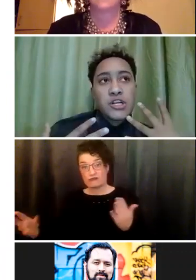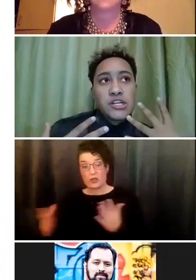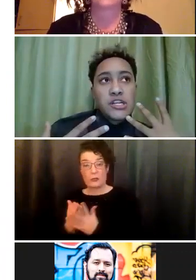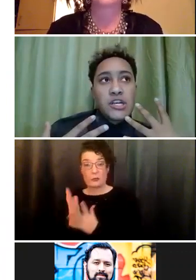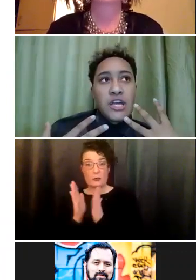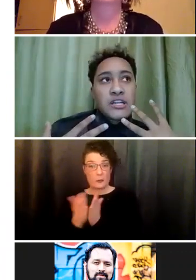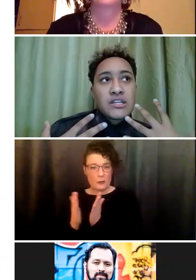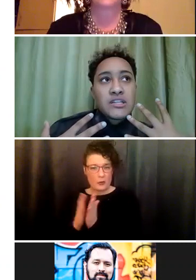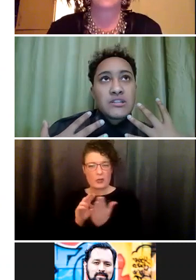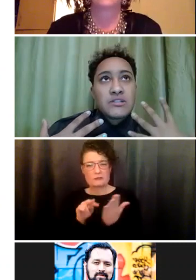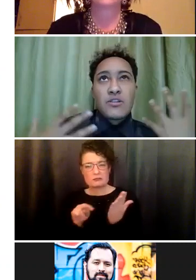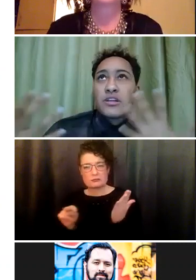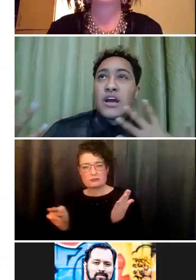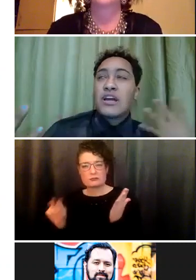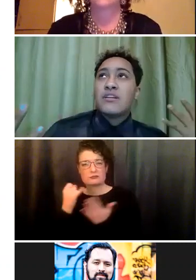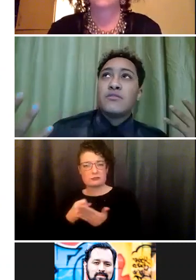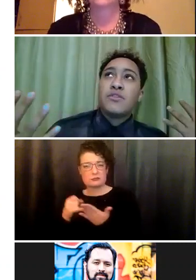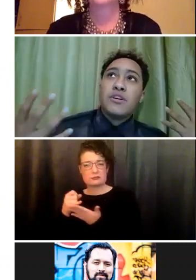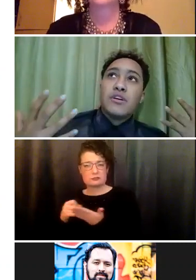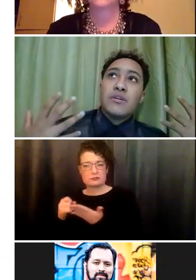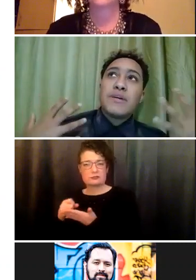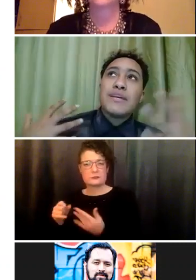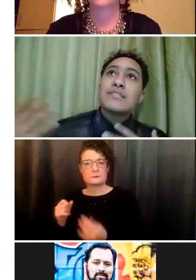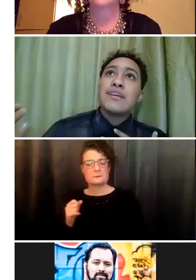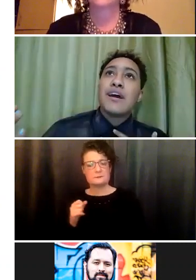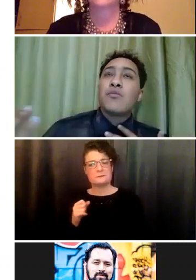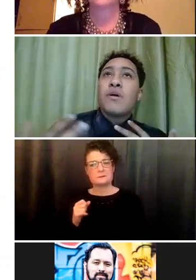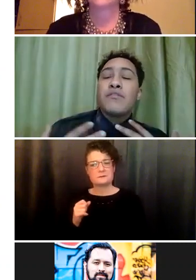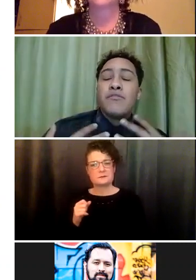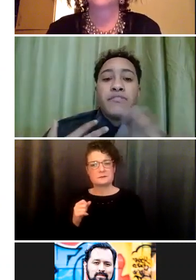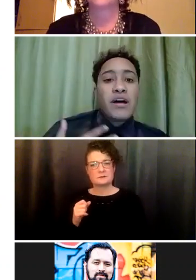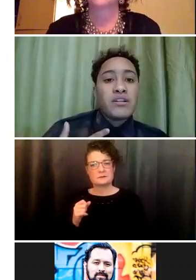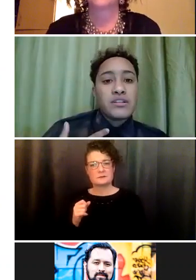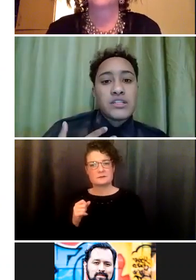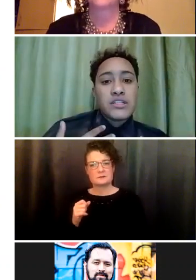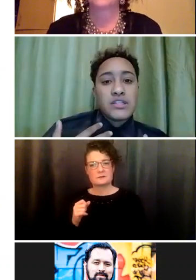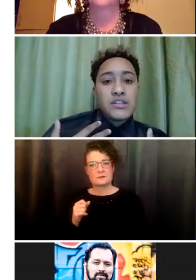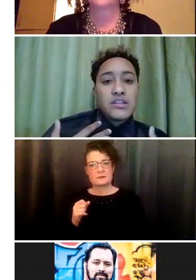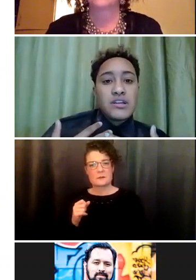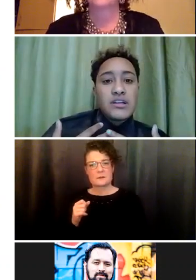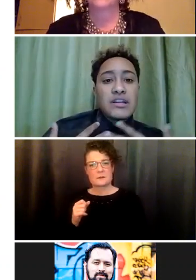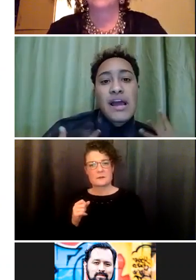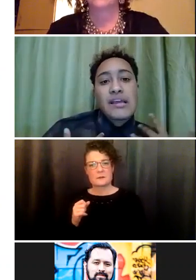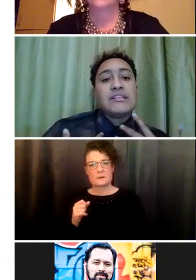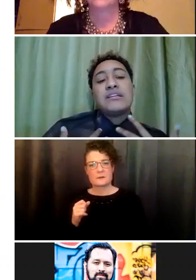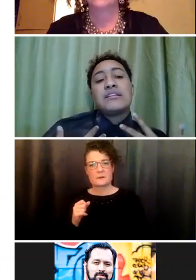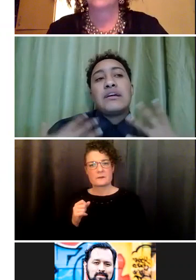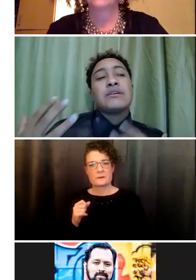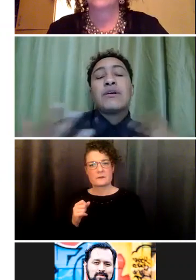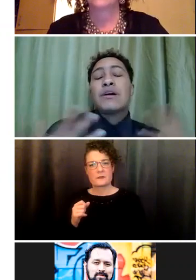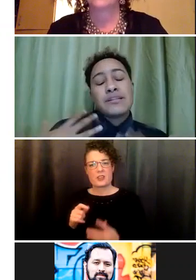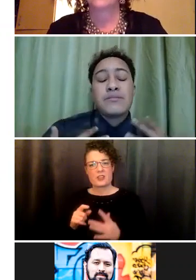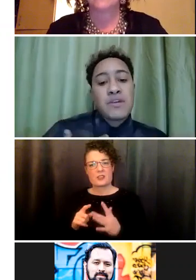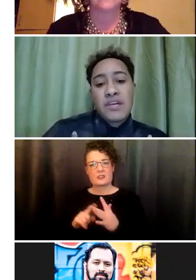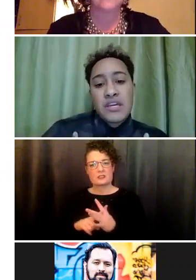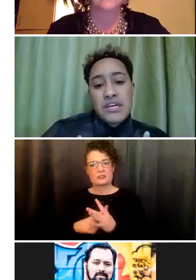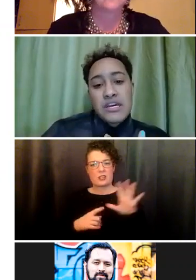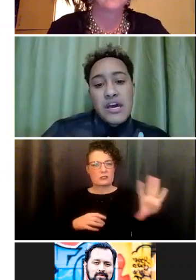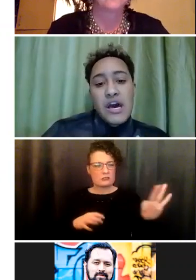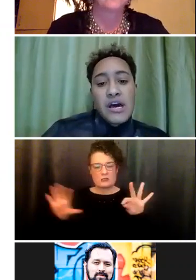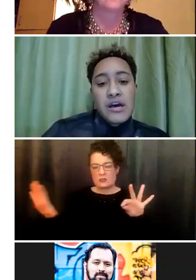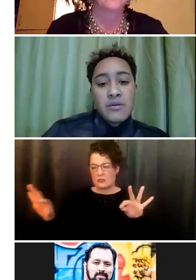work and start to kind of piece together what felt connecting, like what connected to me.